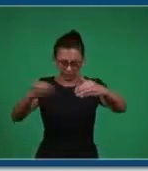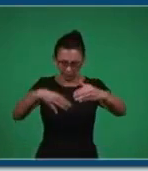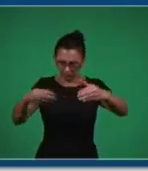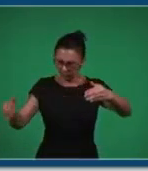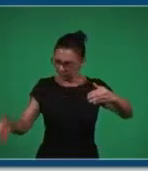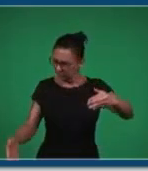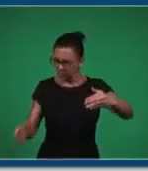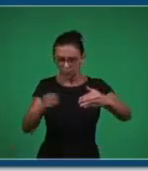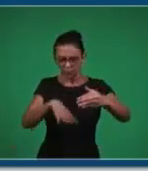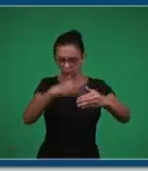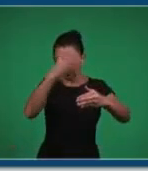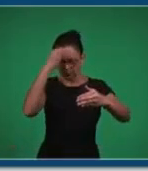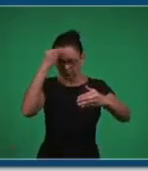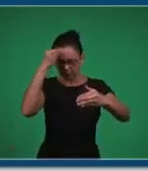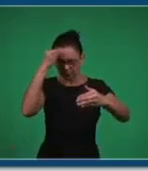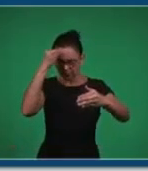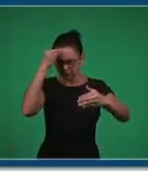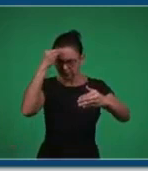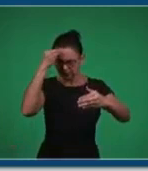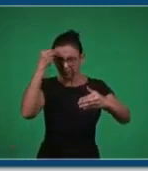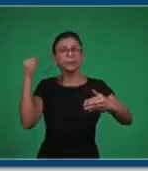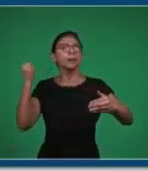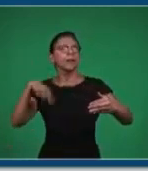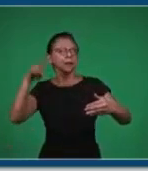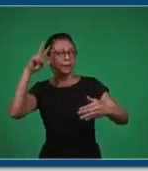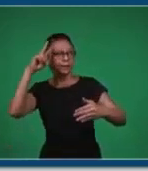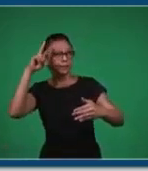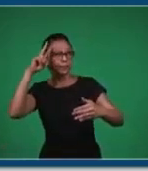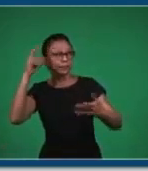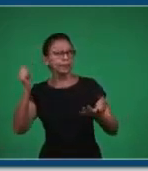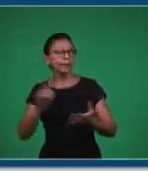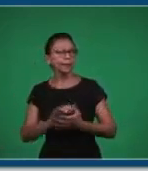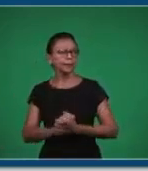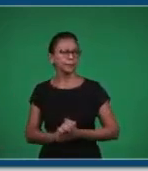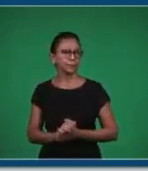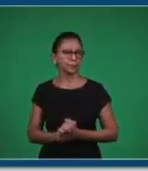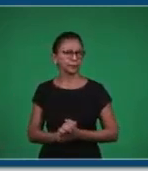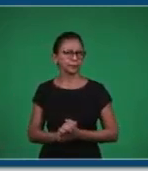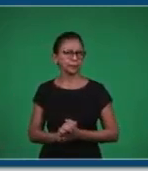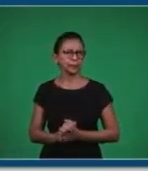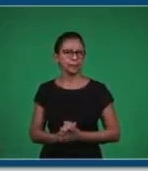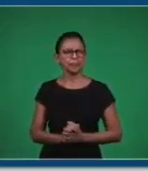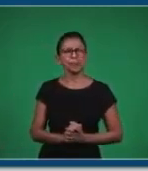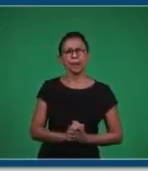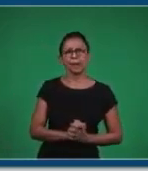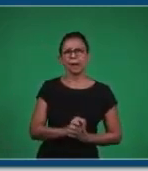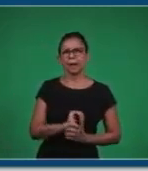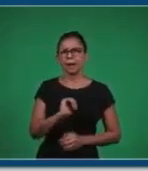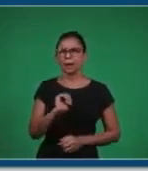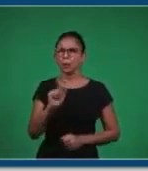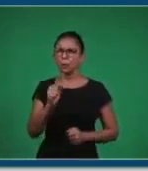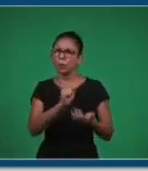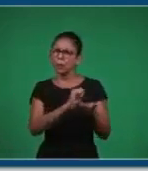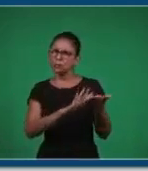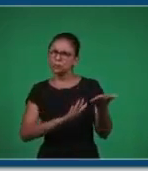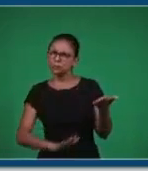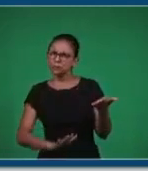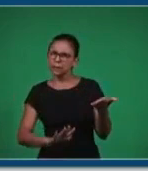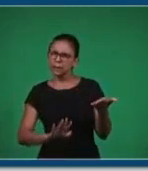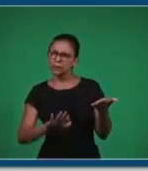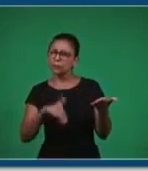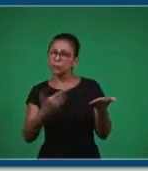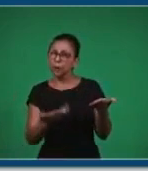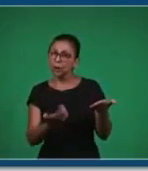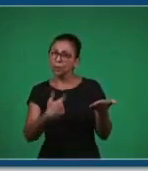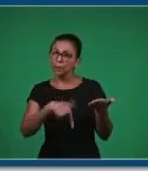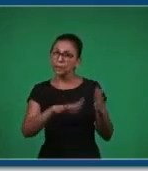to school? Do they remember if during that afternoon what are going to be the activities that they're going to